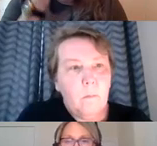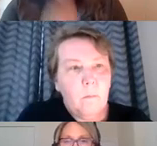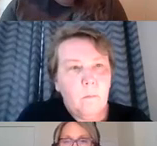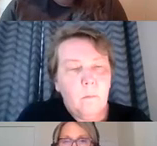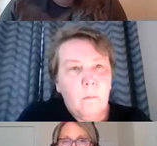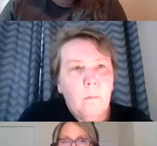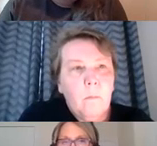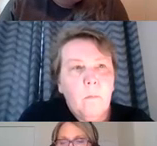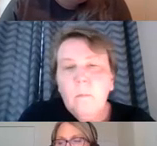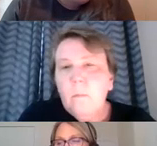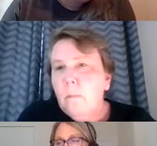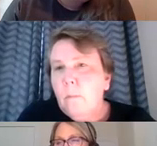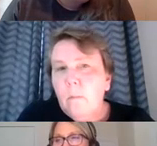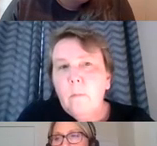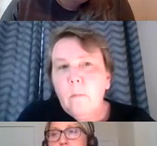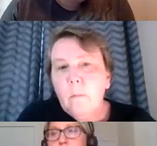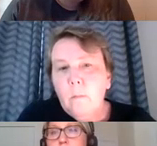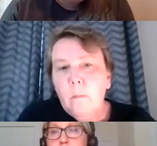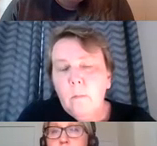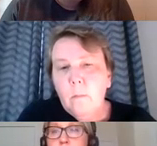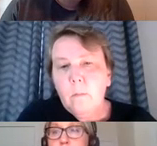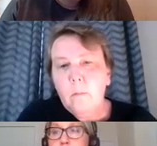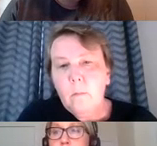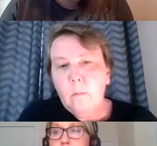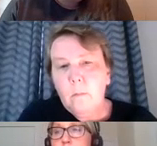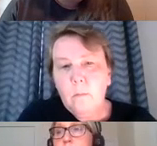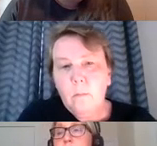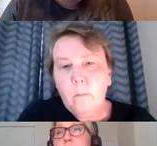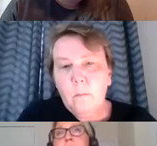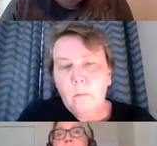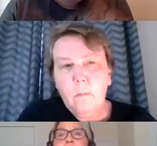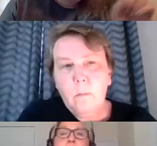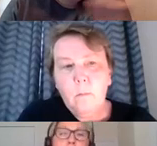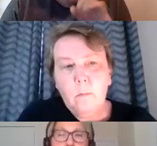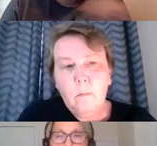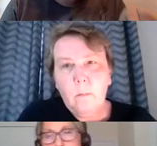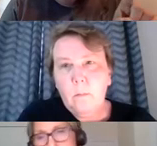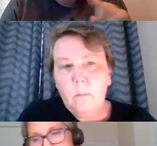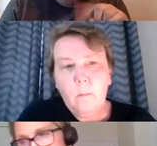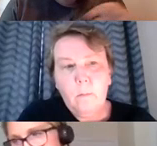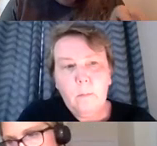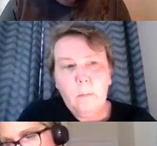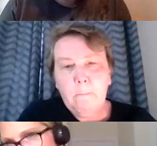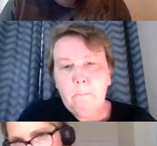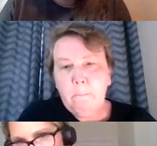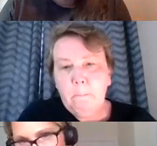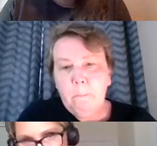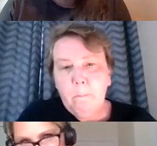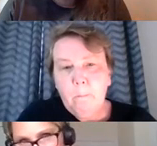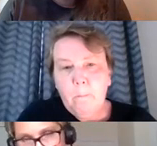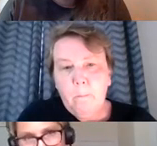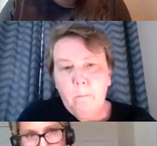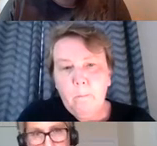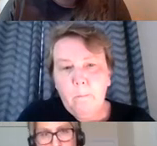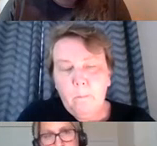For some reason, my Mac doesn't provide the same outlining, so it would actually